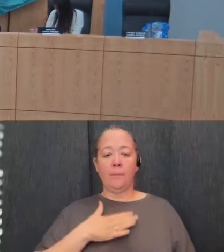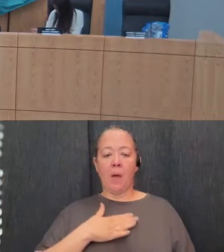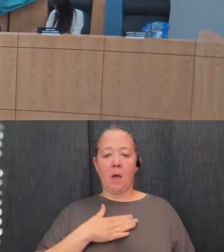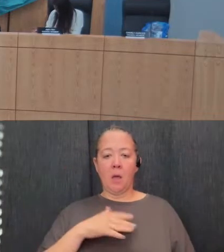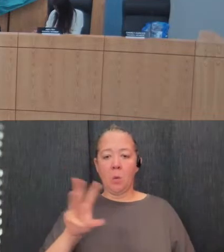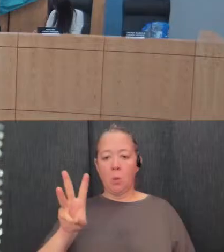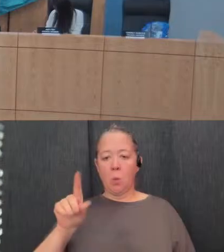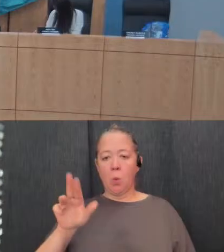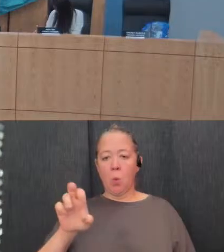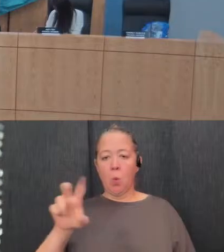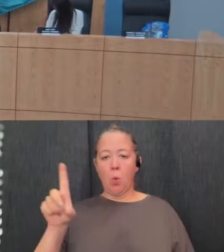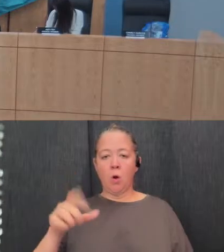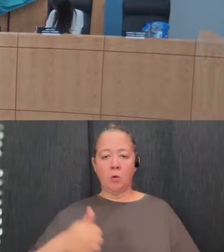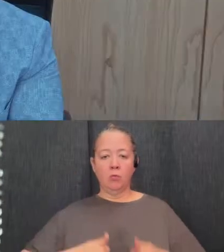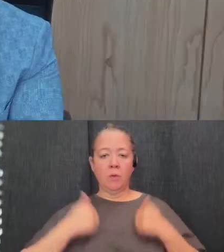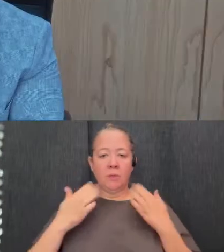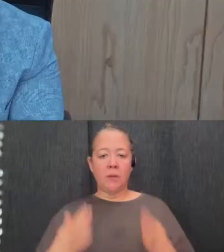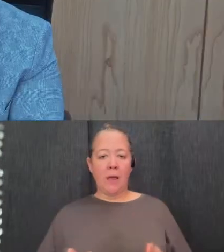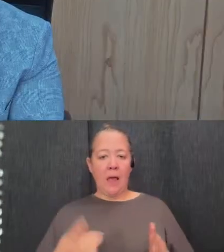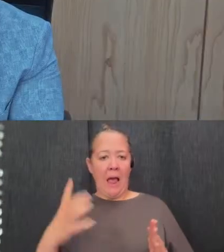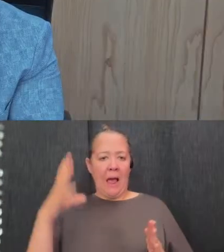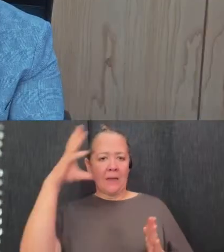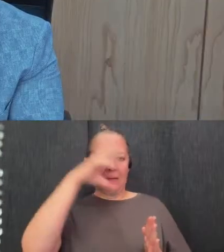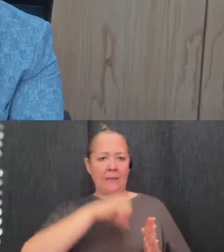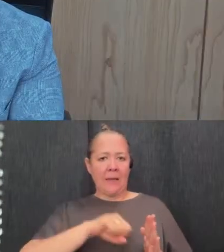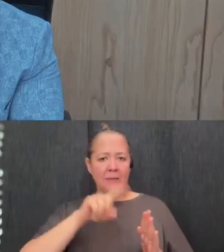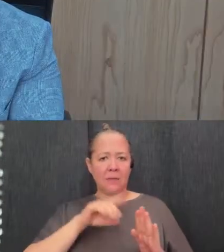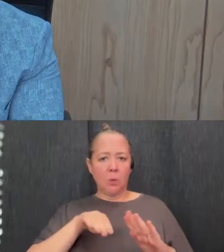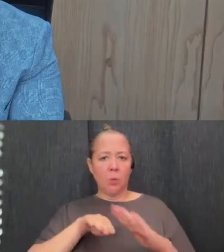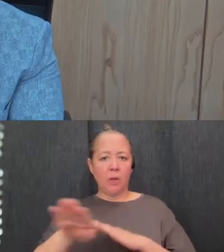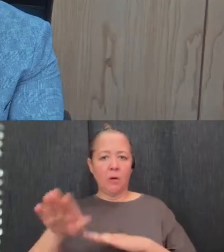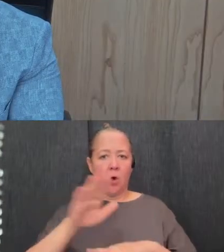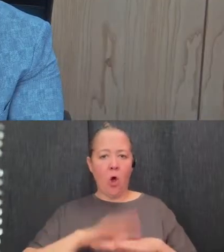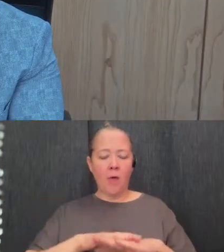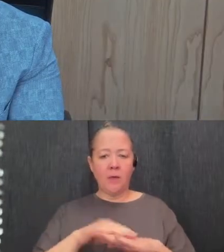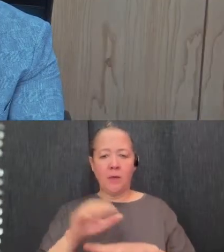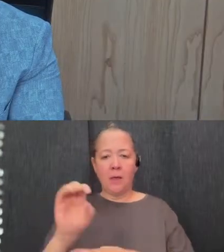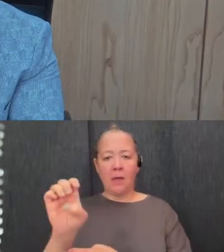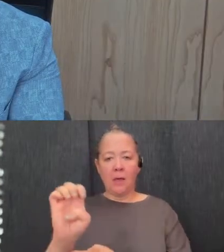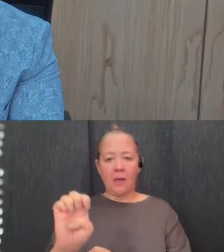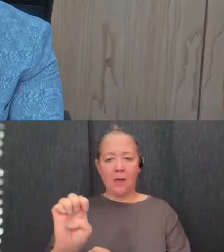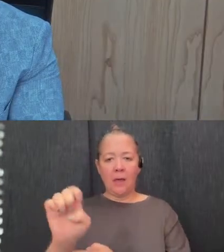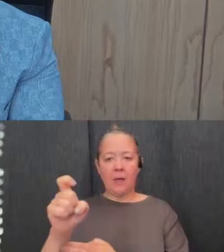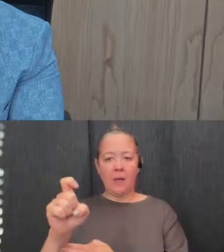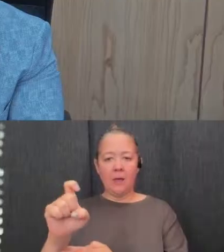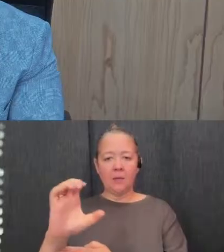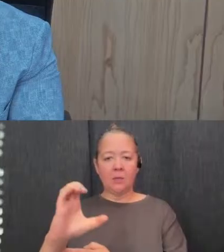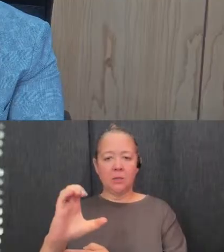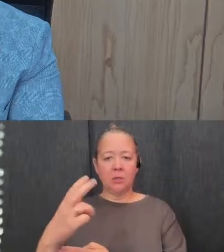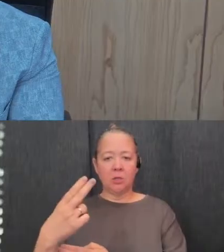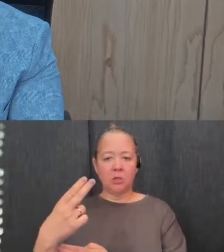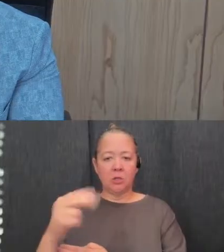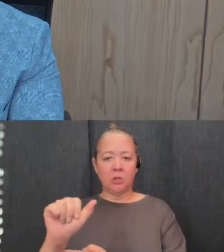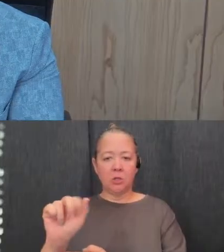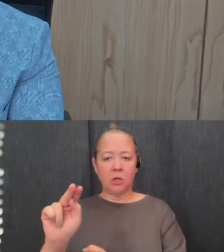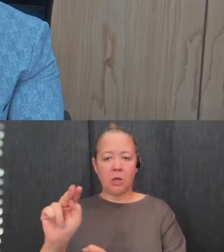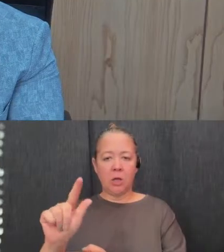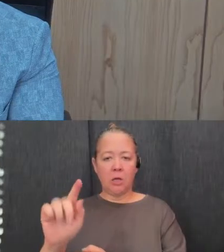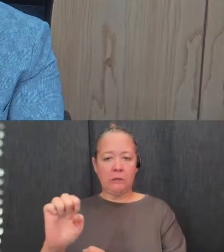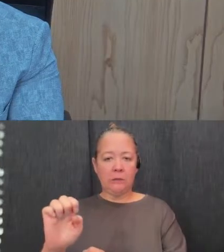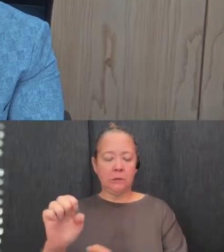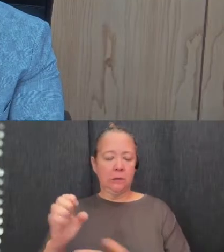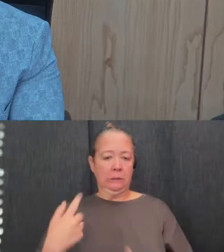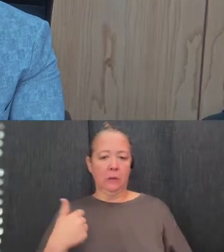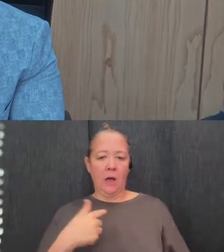later. I don't communicate on the exchange regarding politics. I communicate regarding furniture and stuff for my